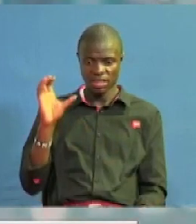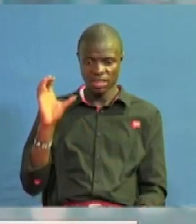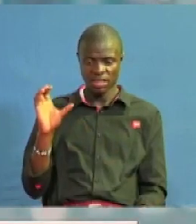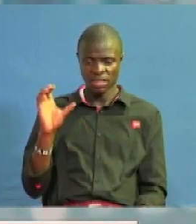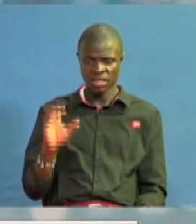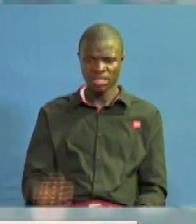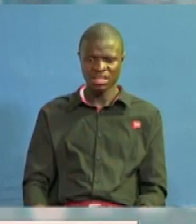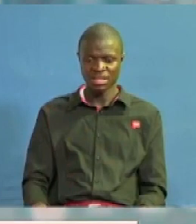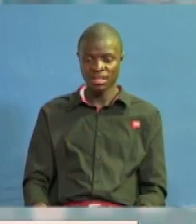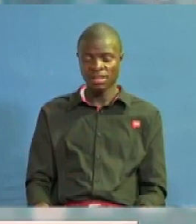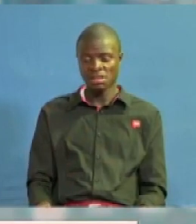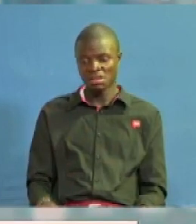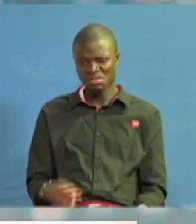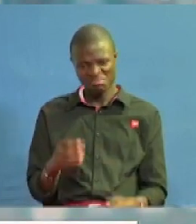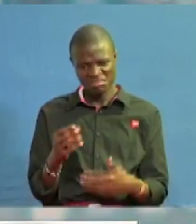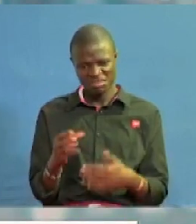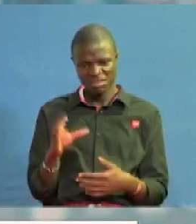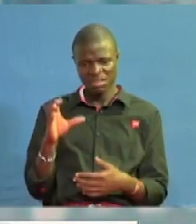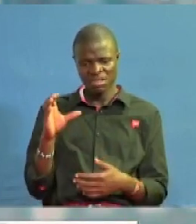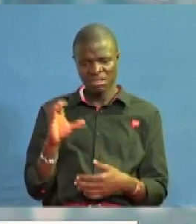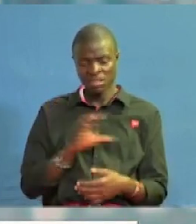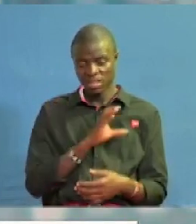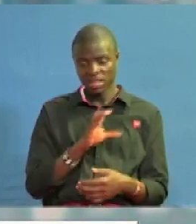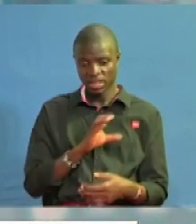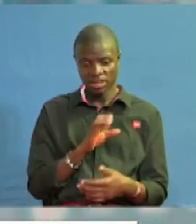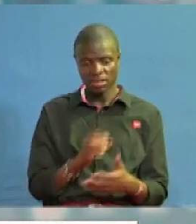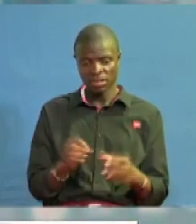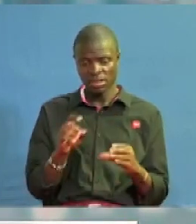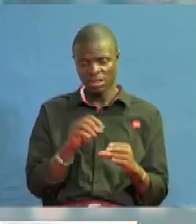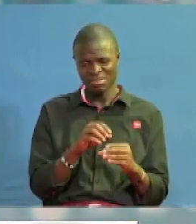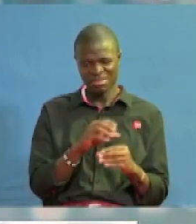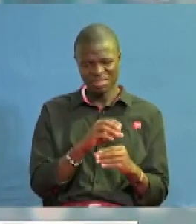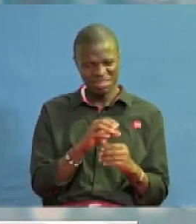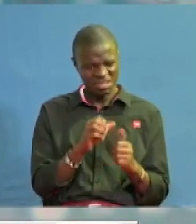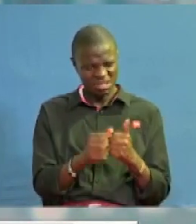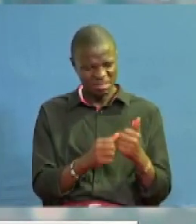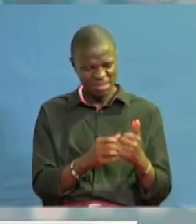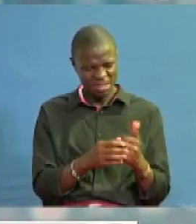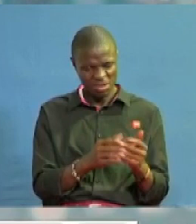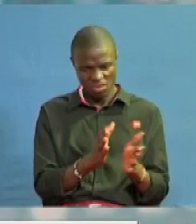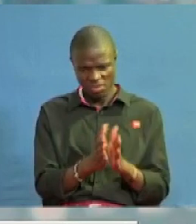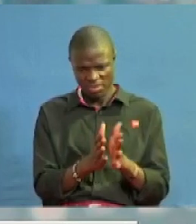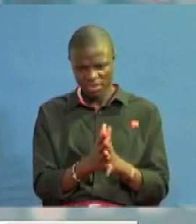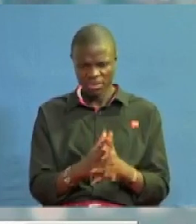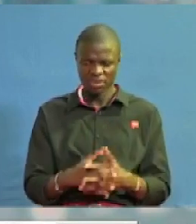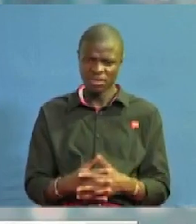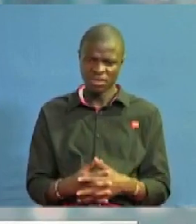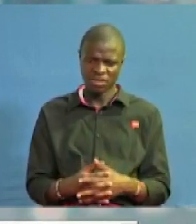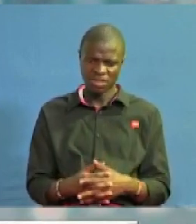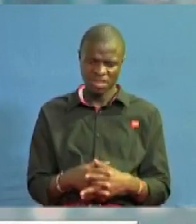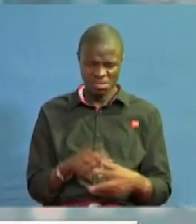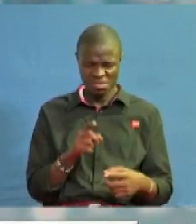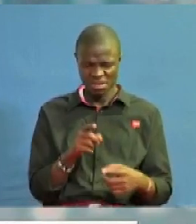tell us about that. So that means, stands for Central Deposit Settlement Corporation. All right. Okay? So it's a